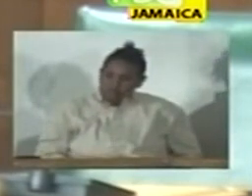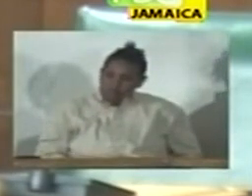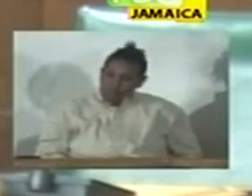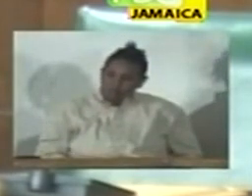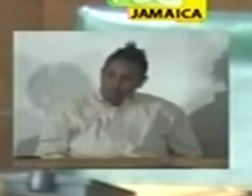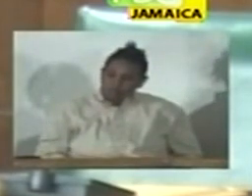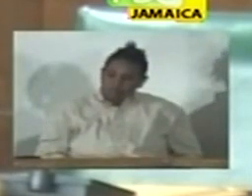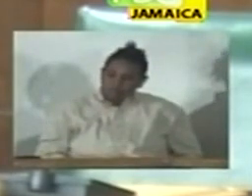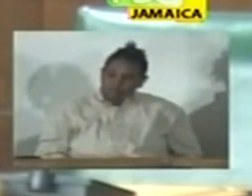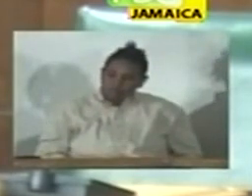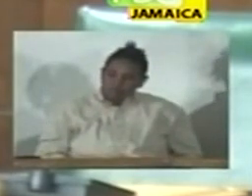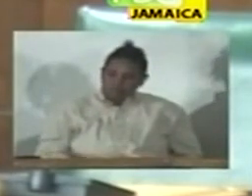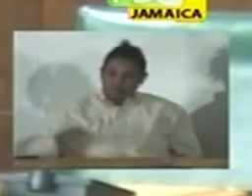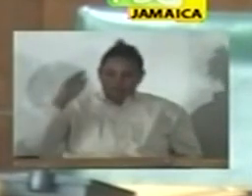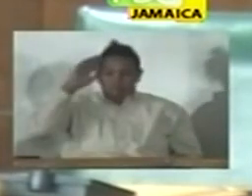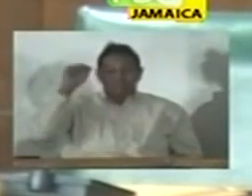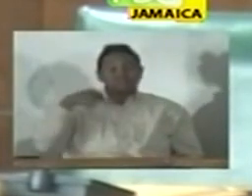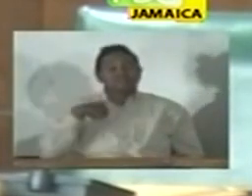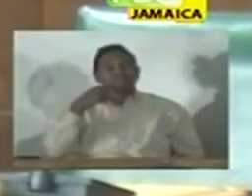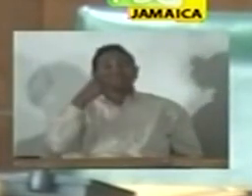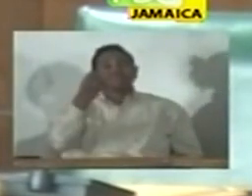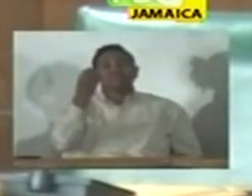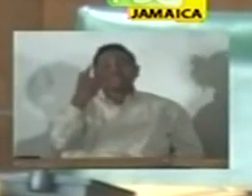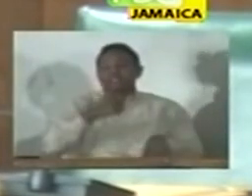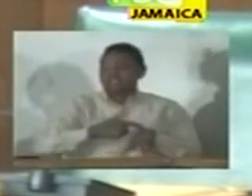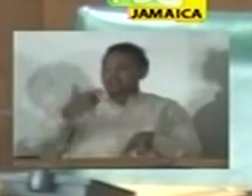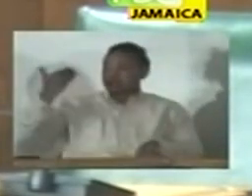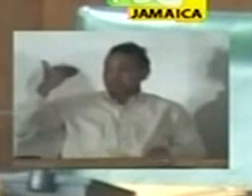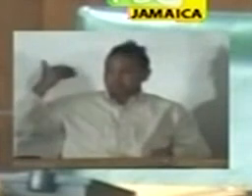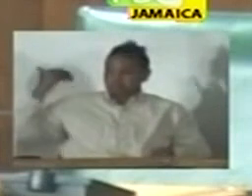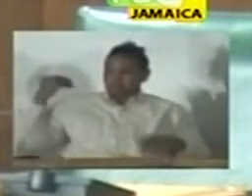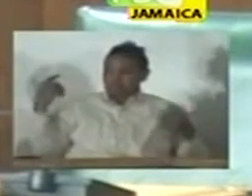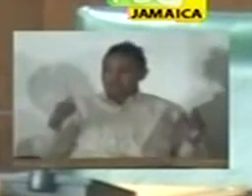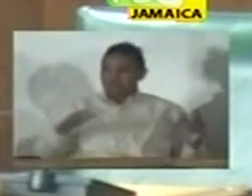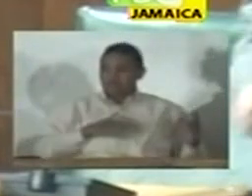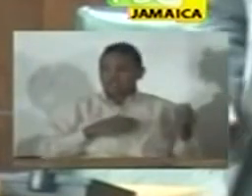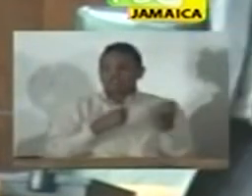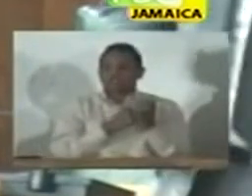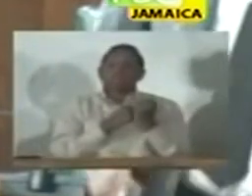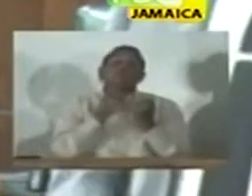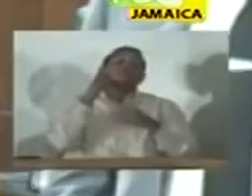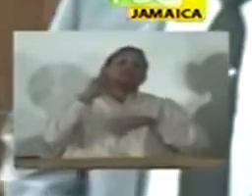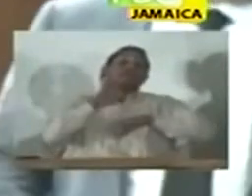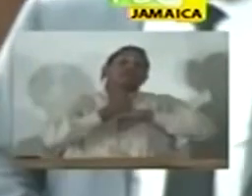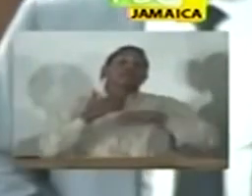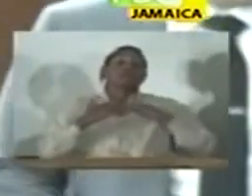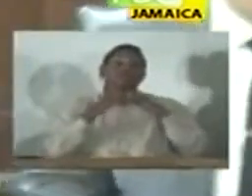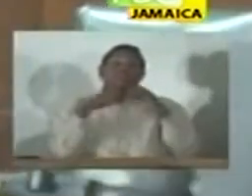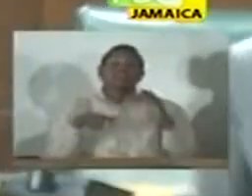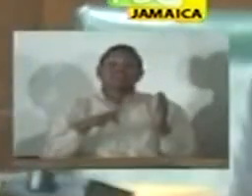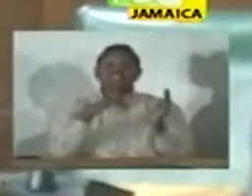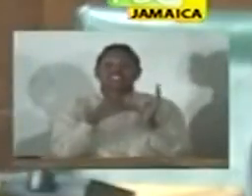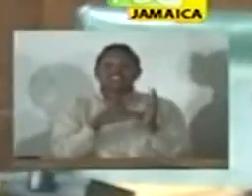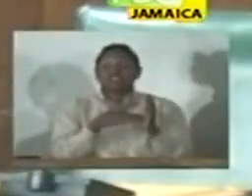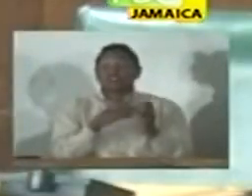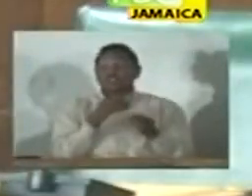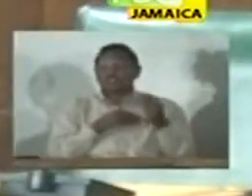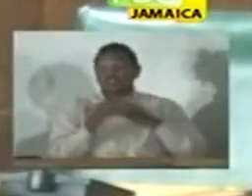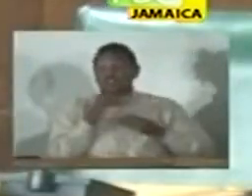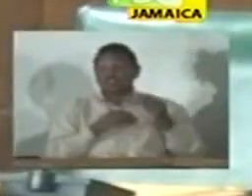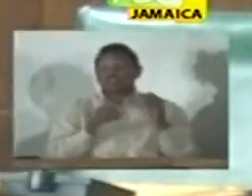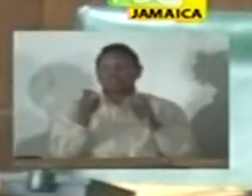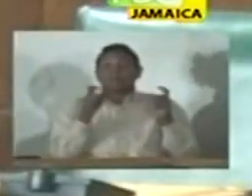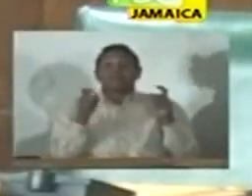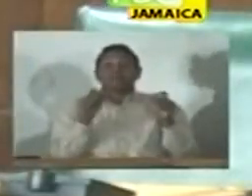Mr. President, I have indicated on many previous occasions my support for the implementation of a central treasury management